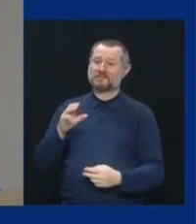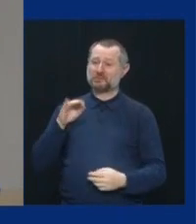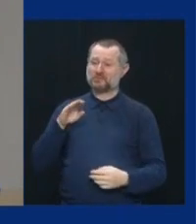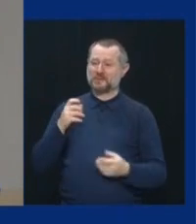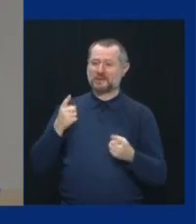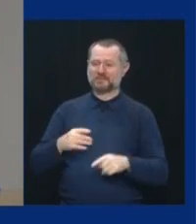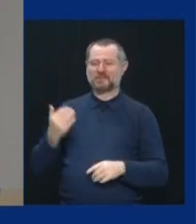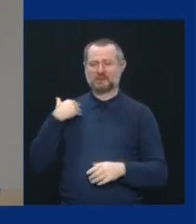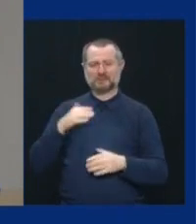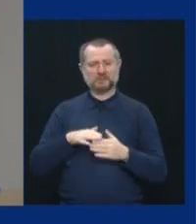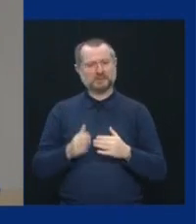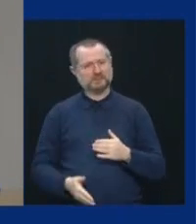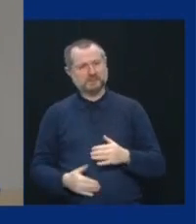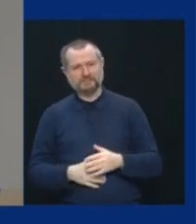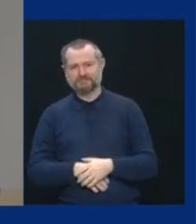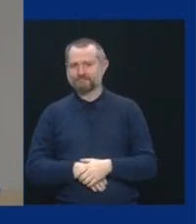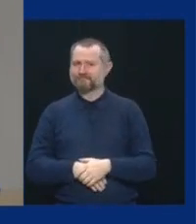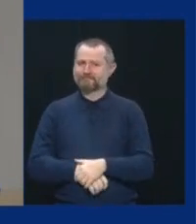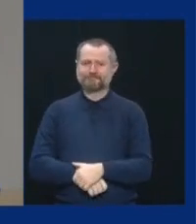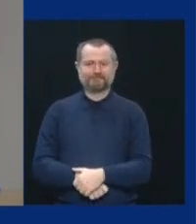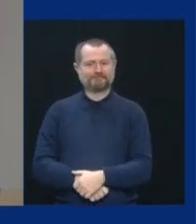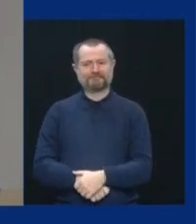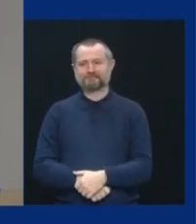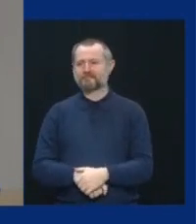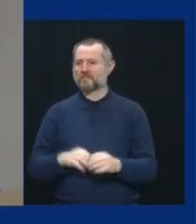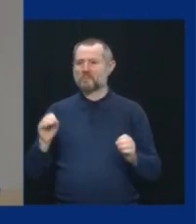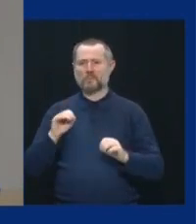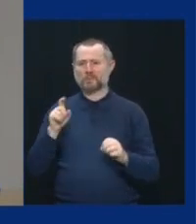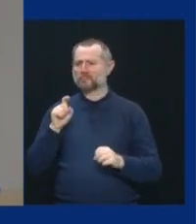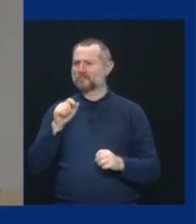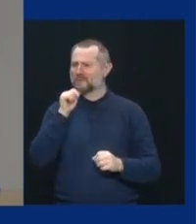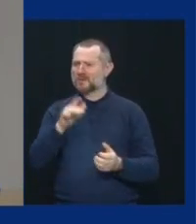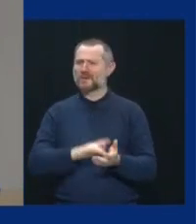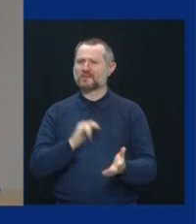families. No one should ever be victimized